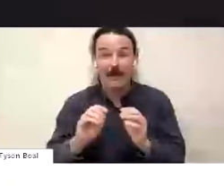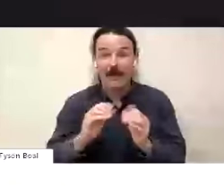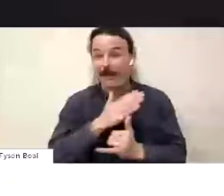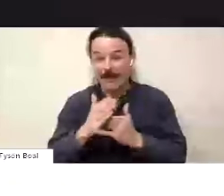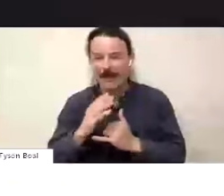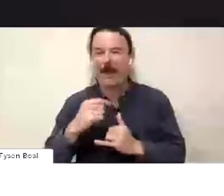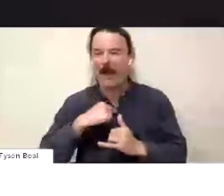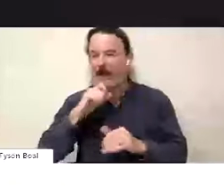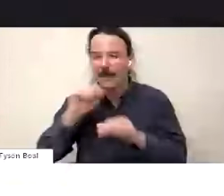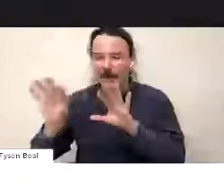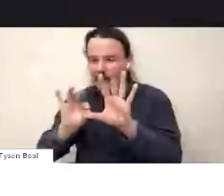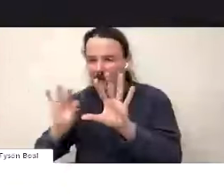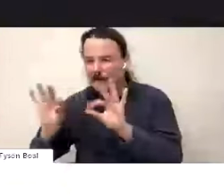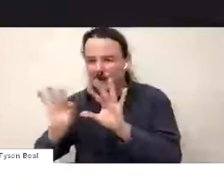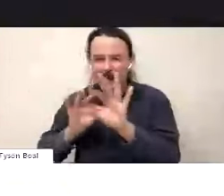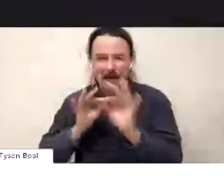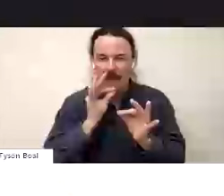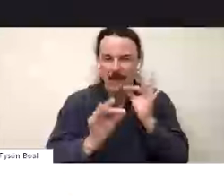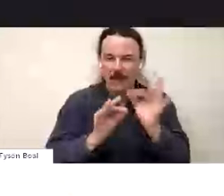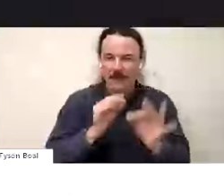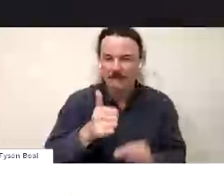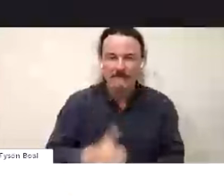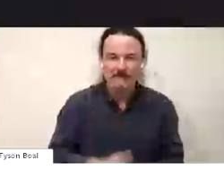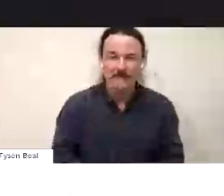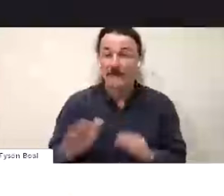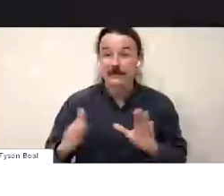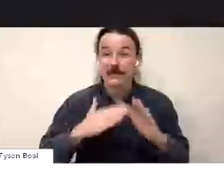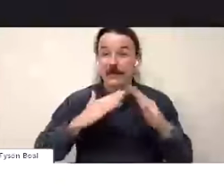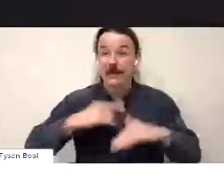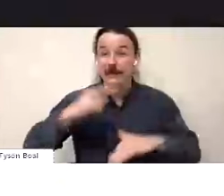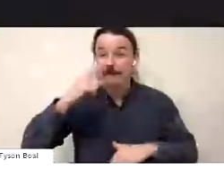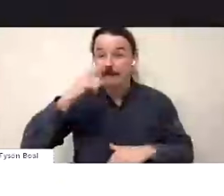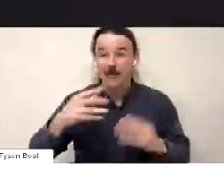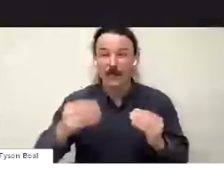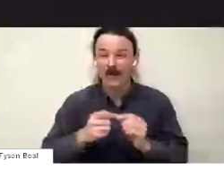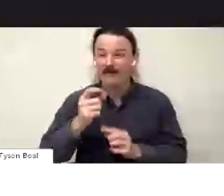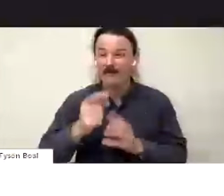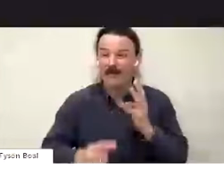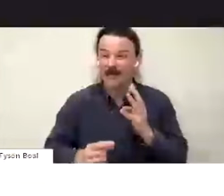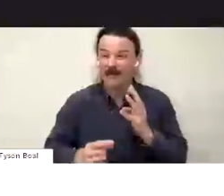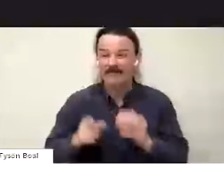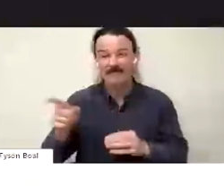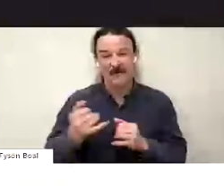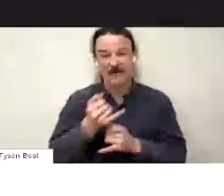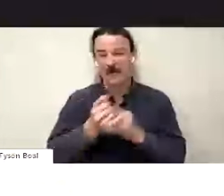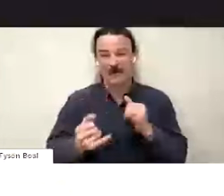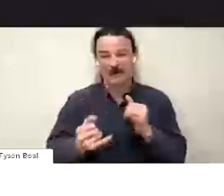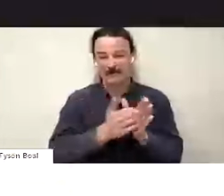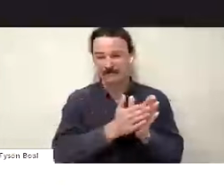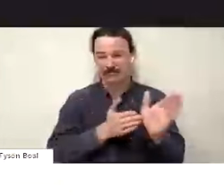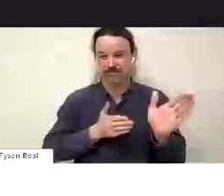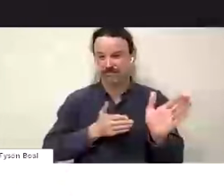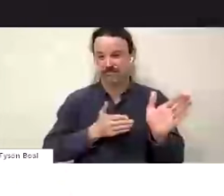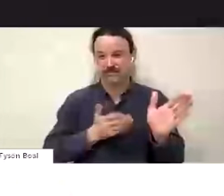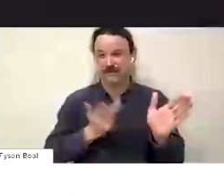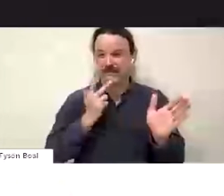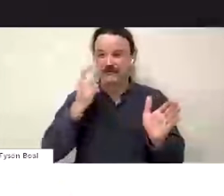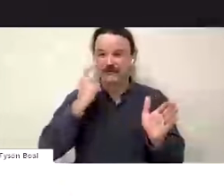presentation. First Nations people with disabilities encounter significant barriers in accessing services, and